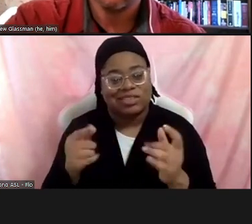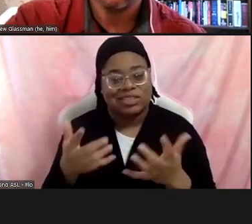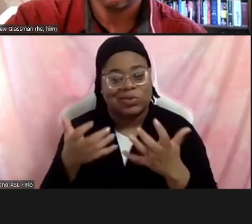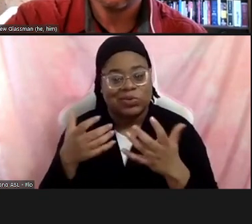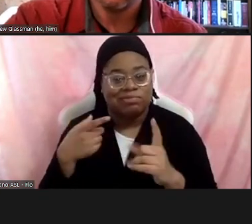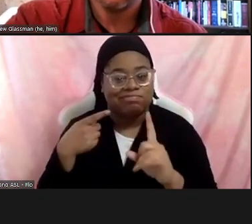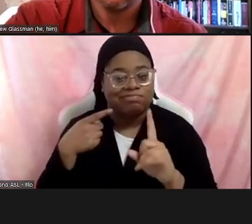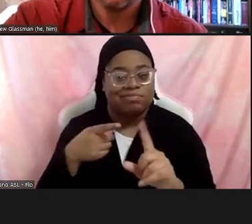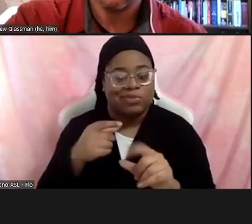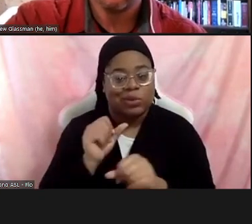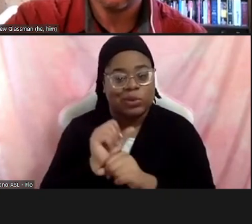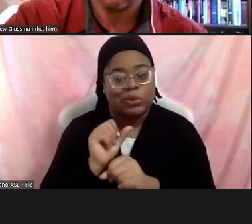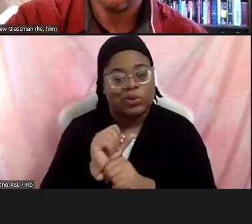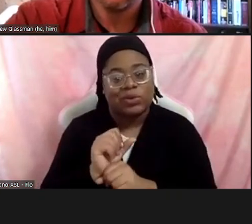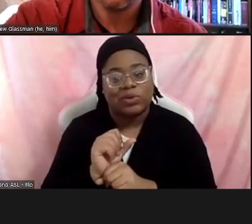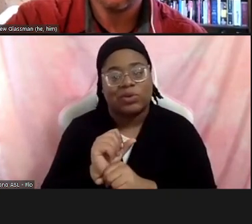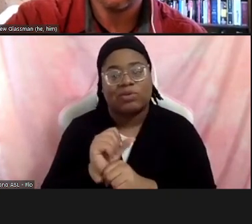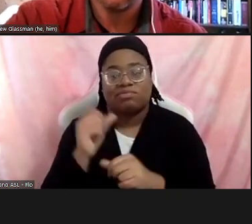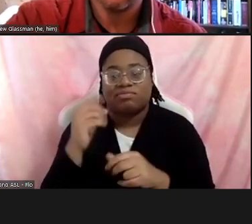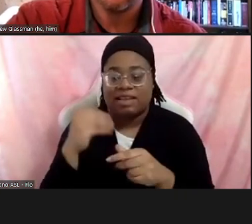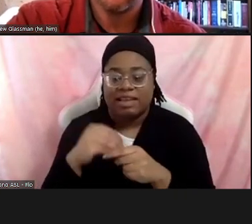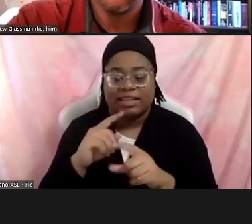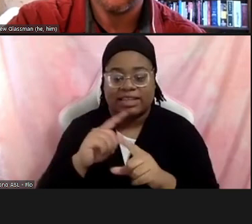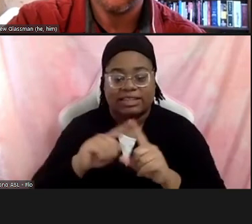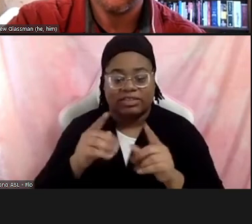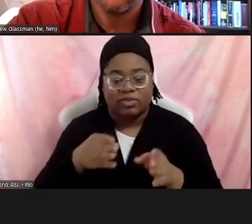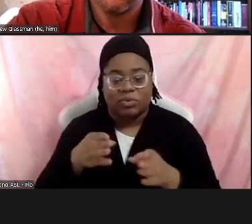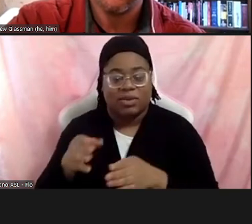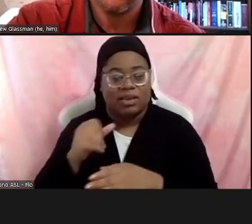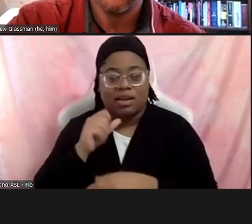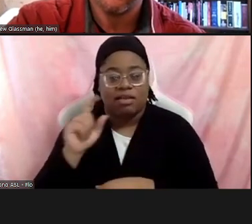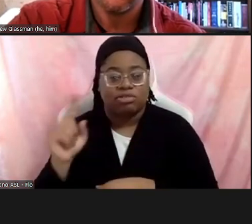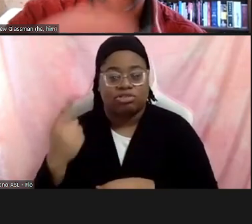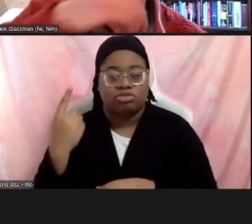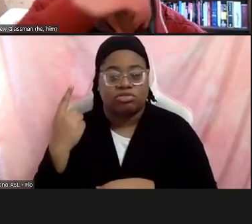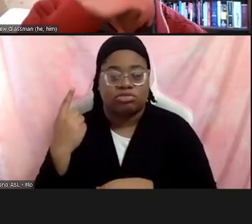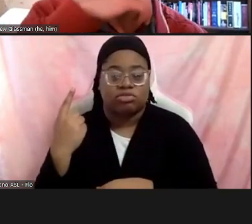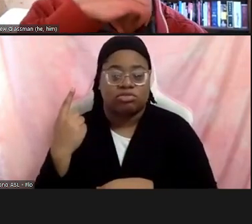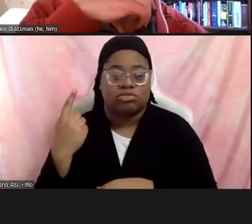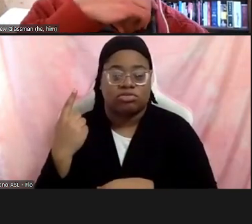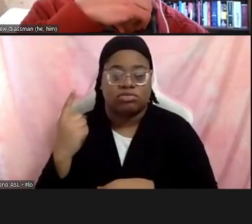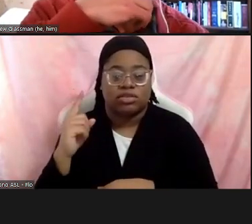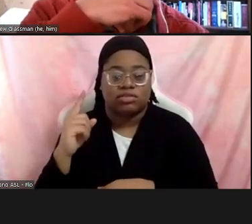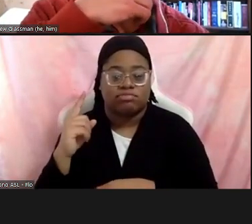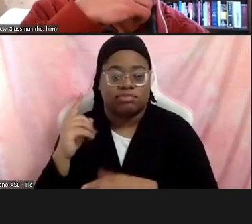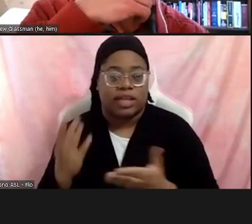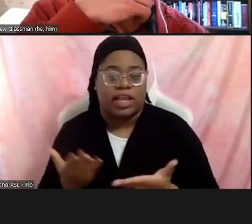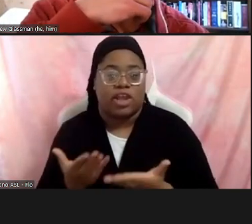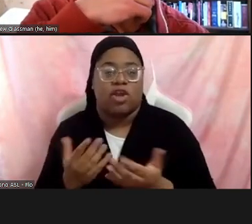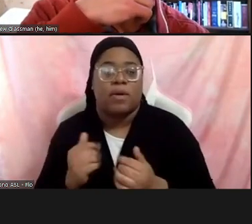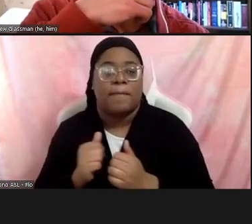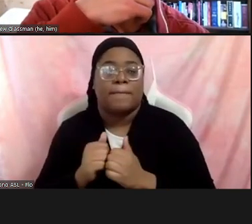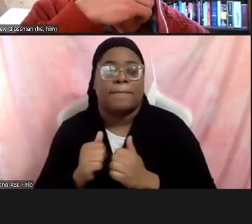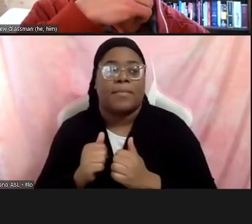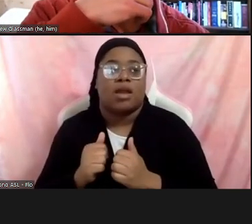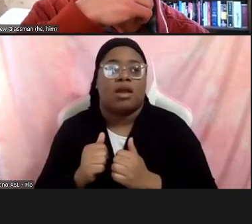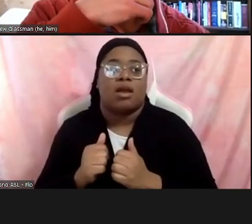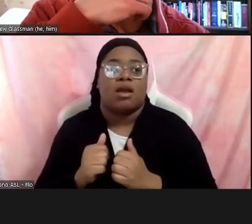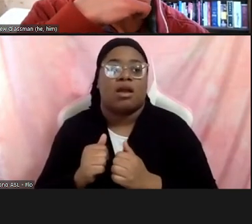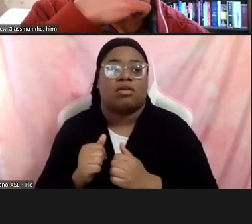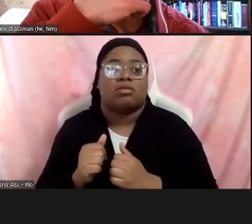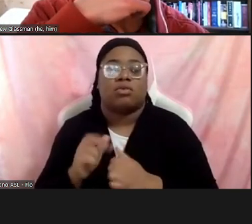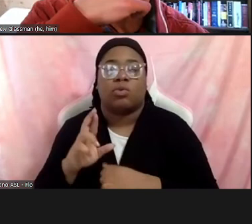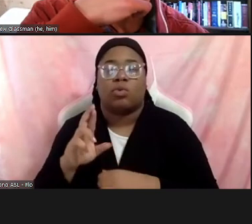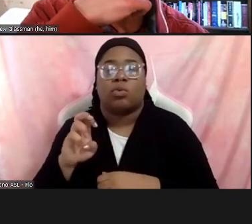work in different ways, not just here, but in also within restorative